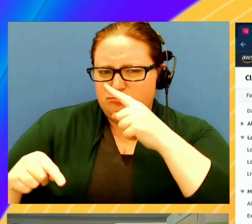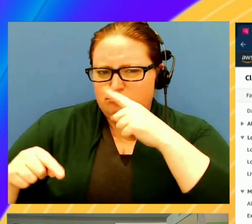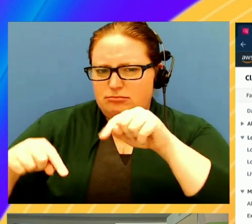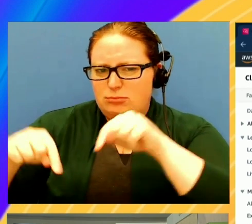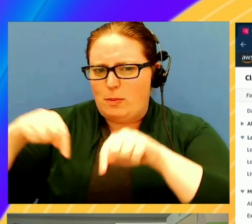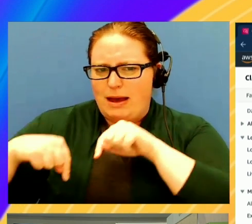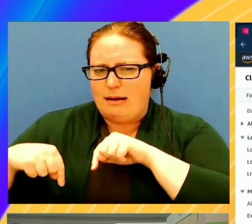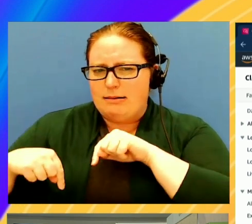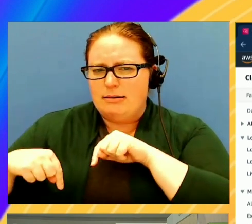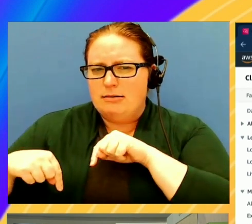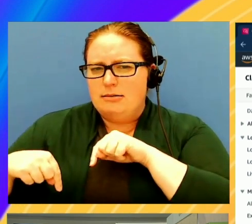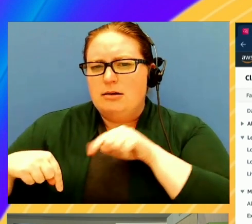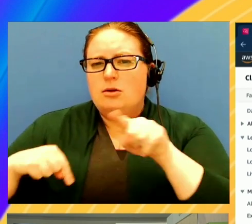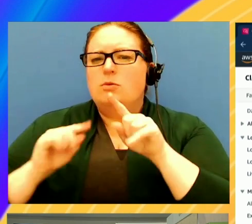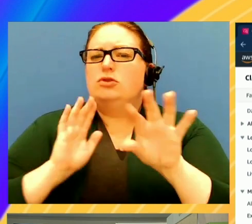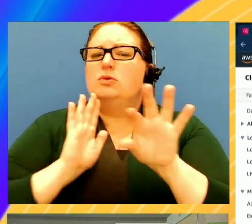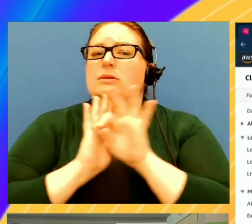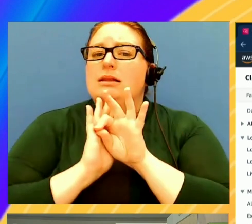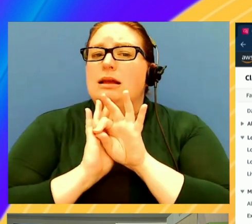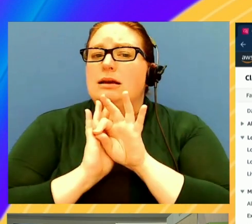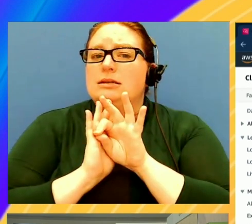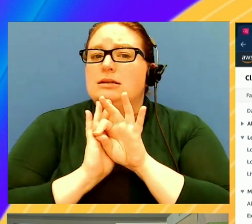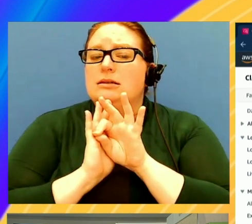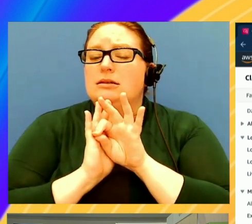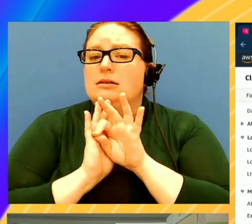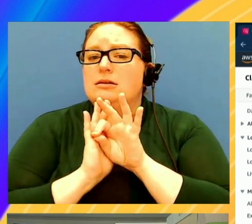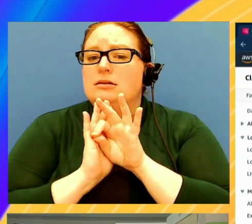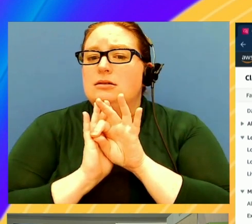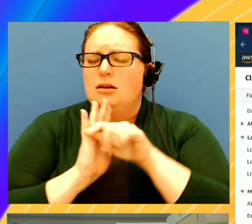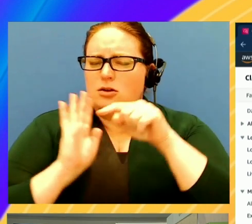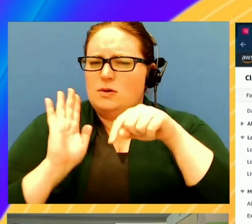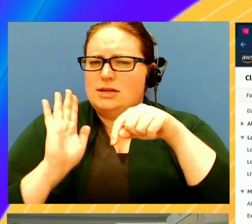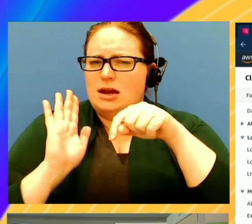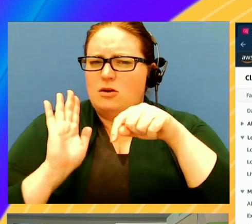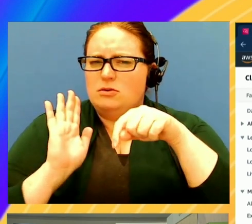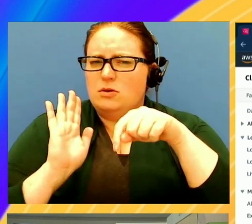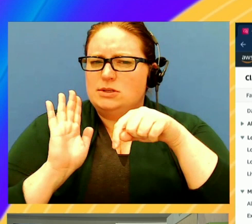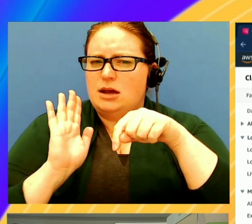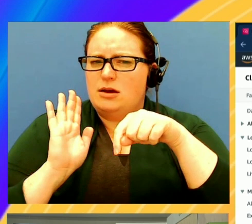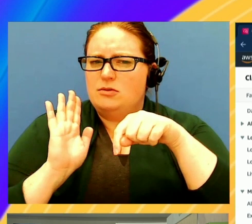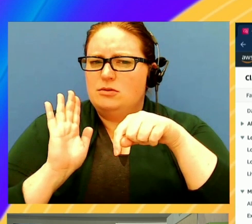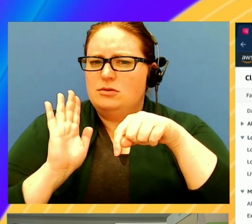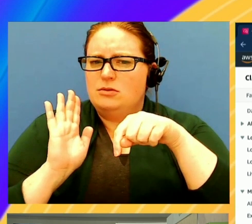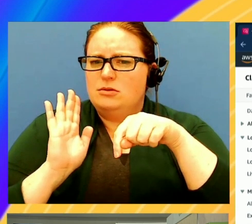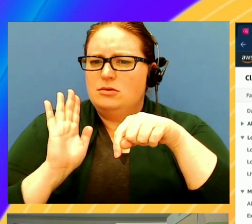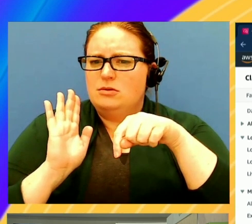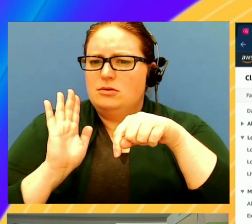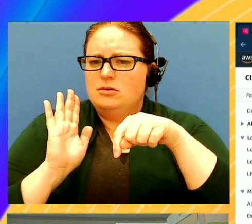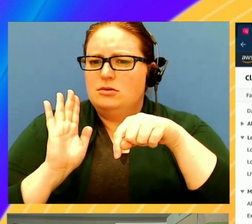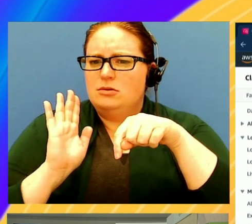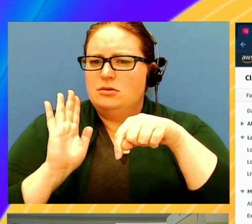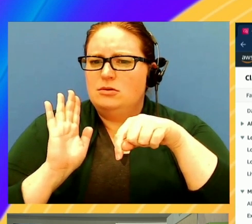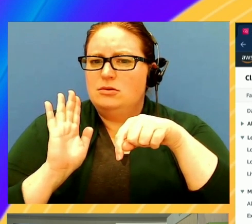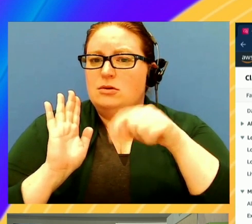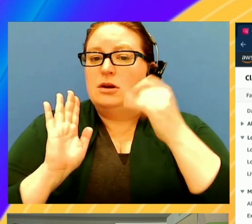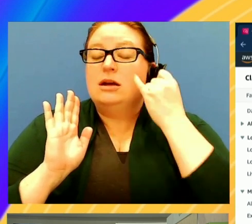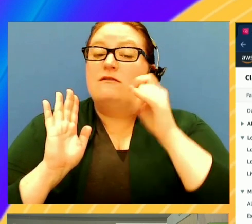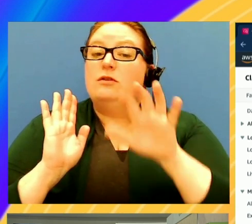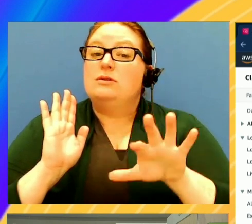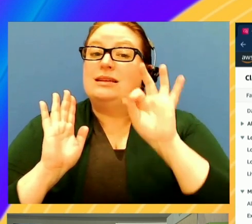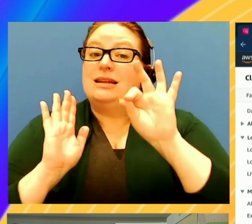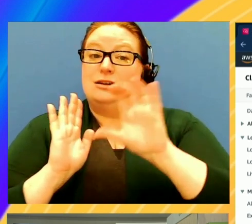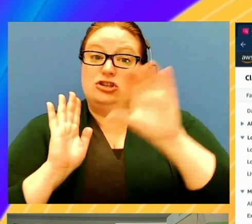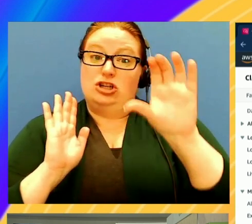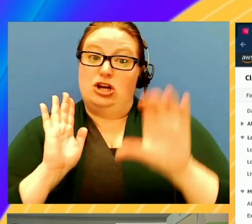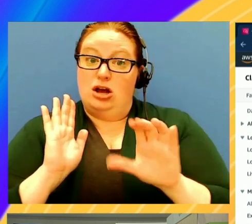it, when you selected the Oregon one, go down, did it, like, if you select the Chicago one again, did